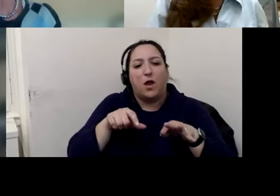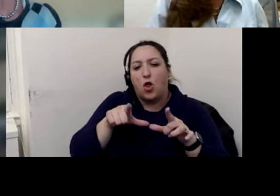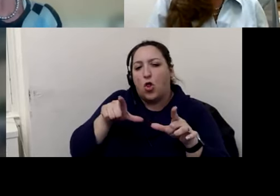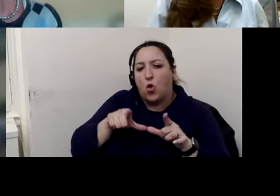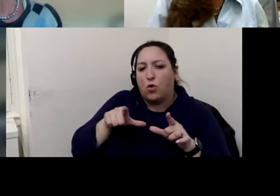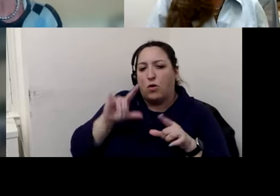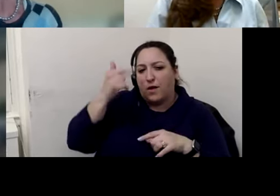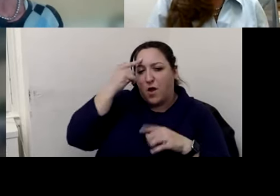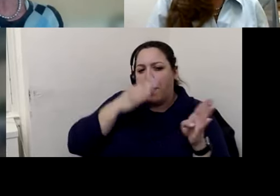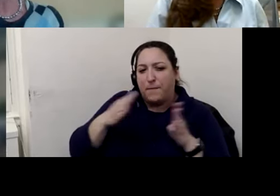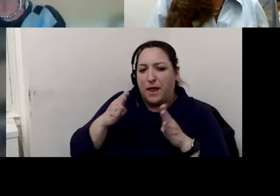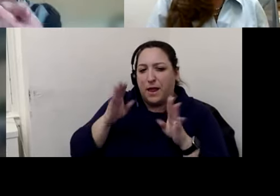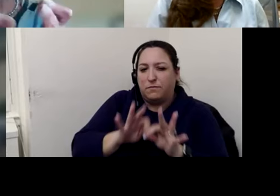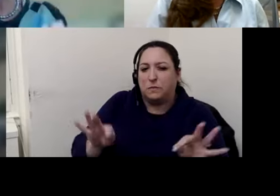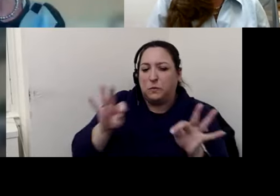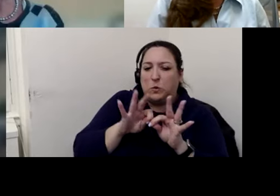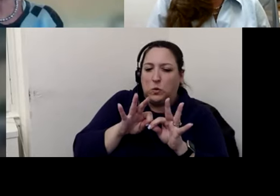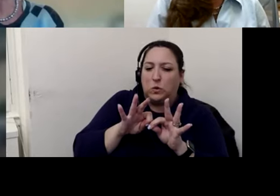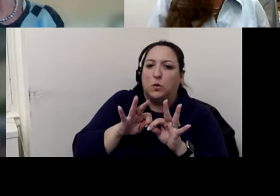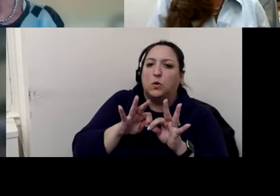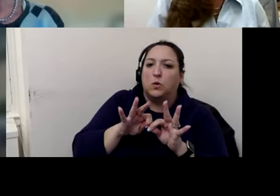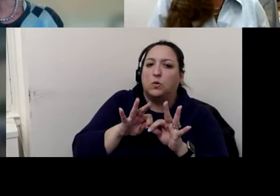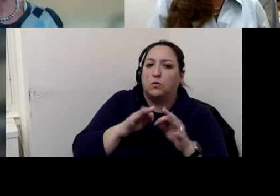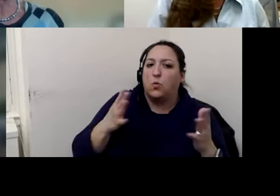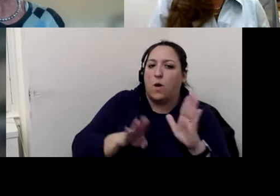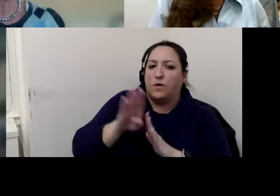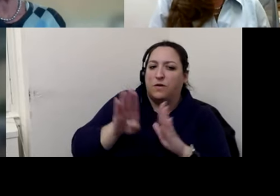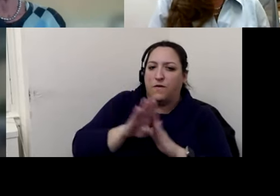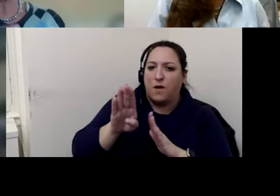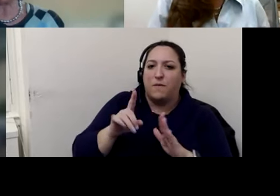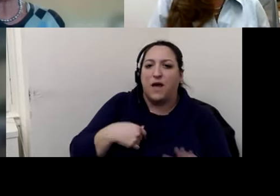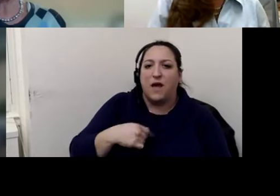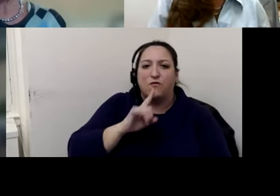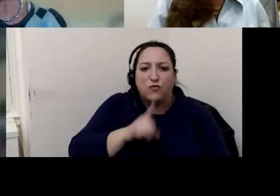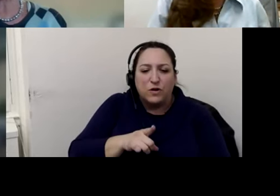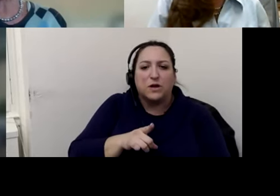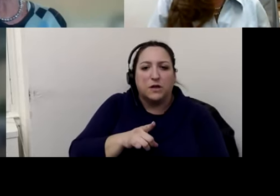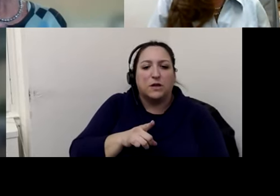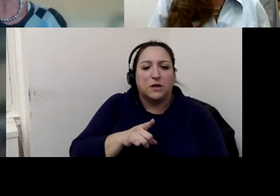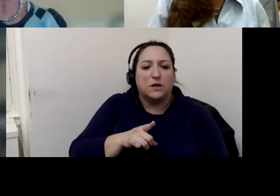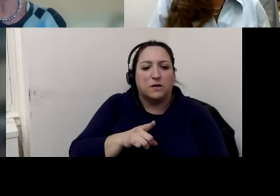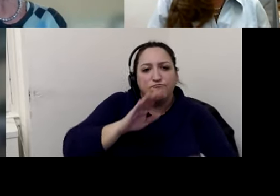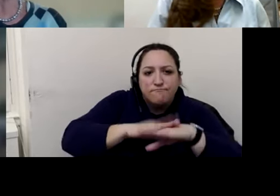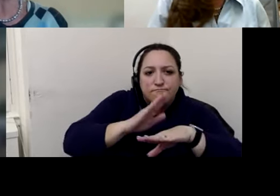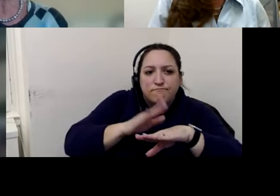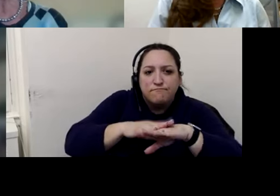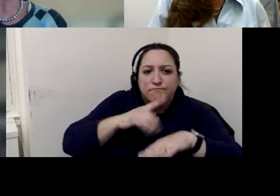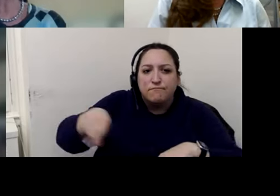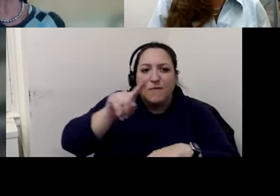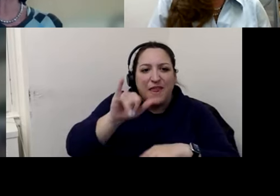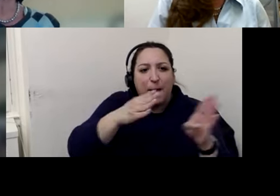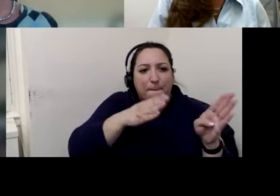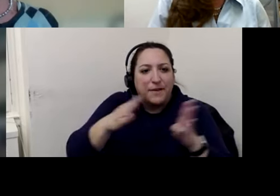plan being critical to what was developed. I really caution us to make sure that that